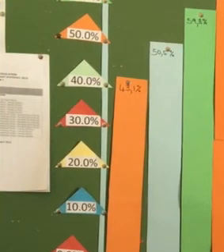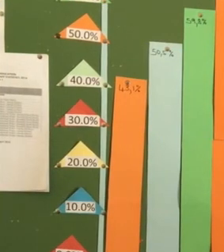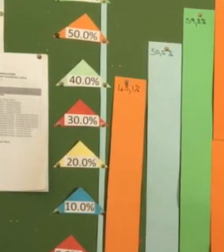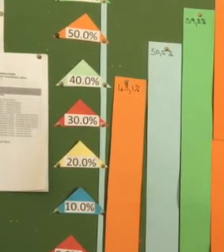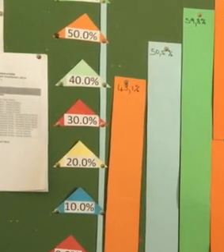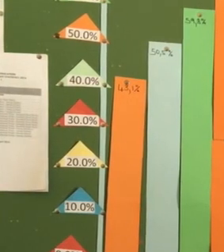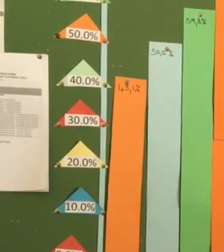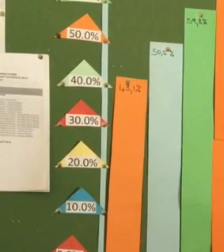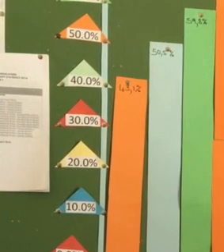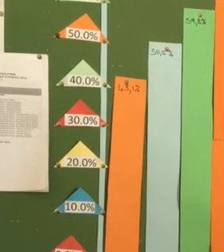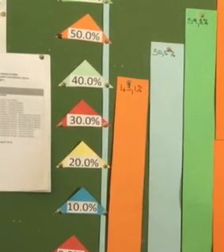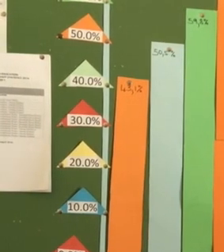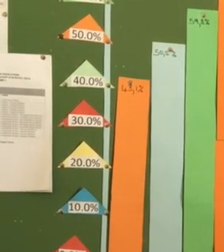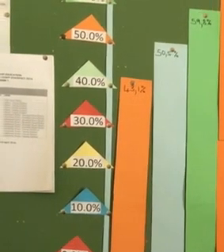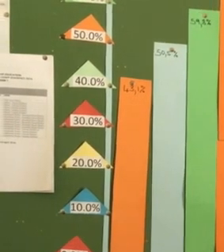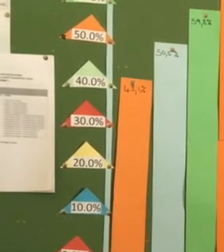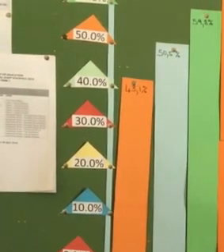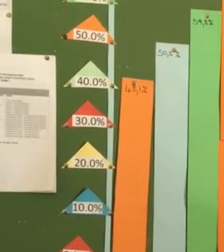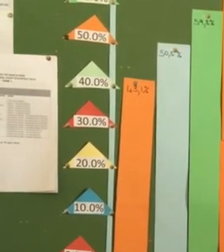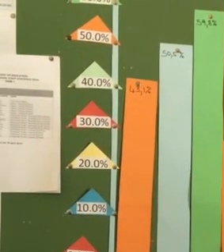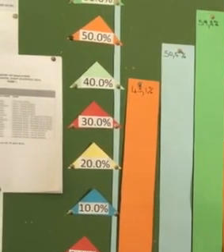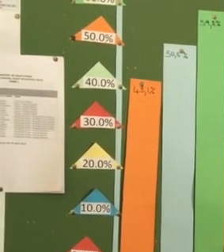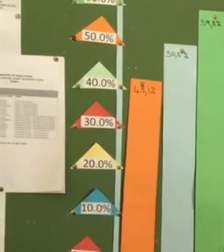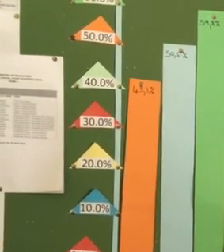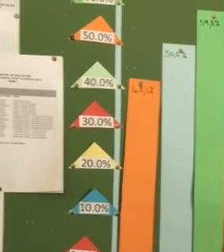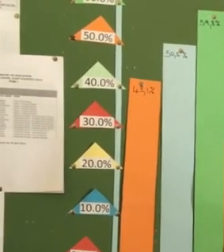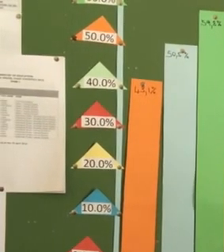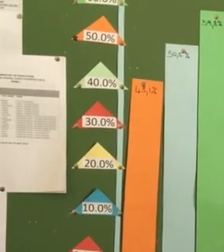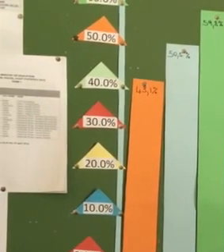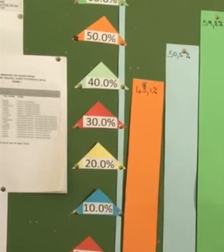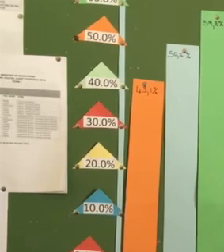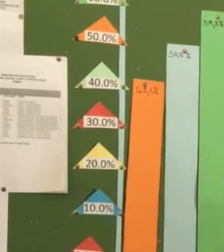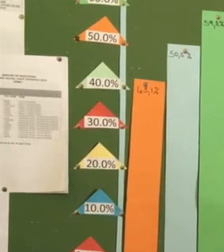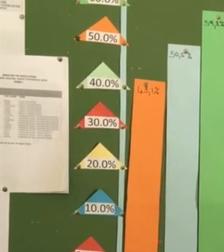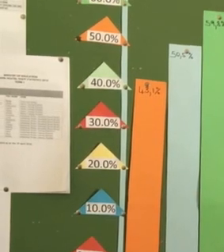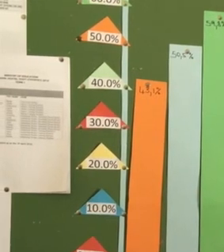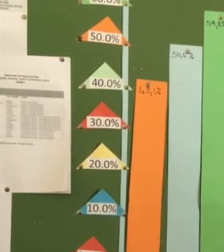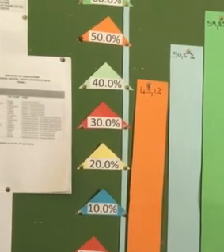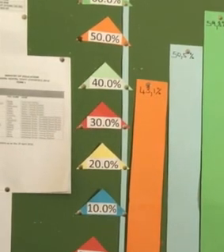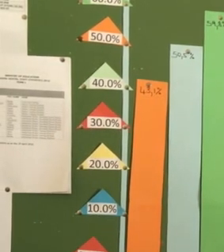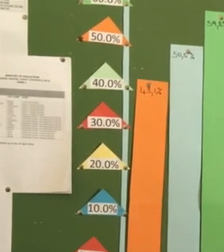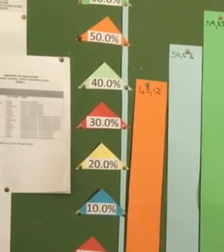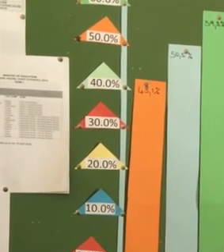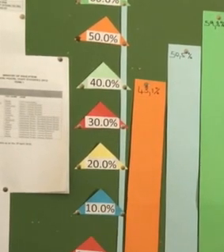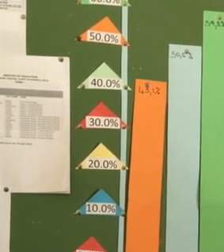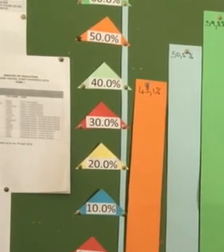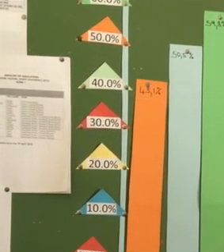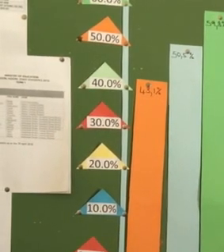as grade 2 and 3, also week 1 and week